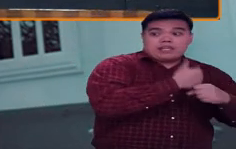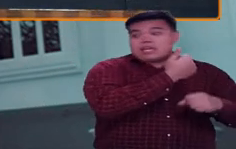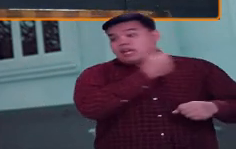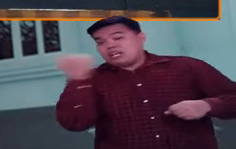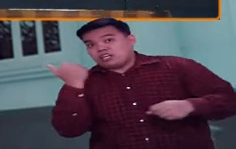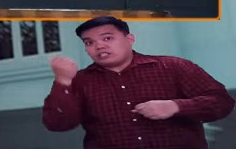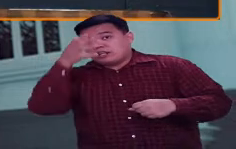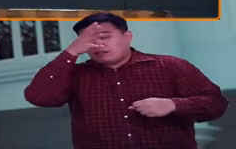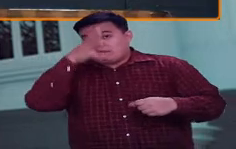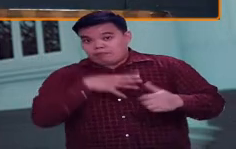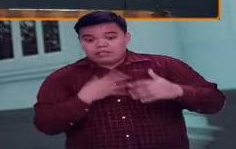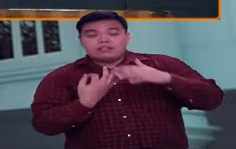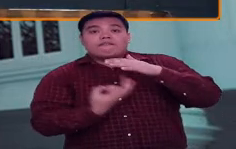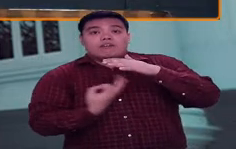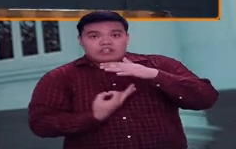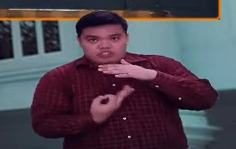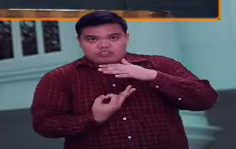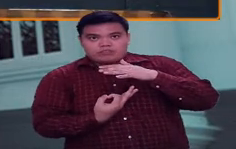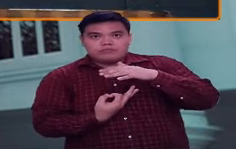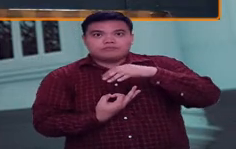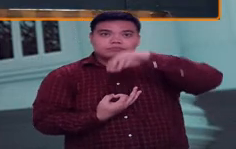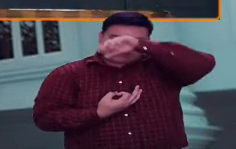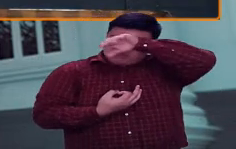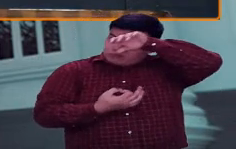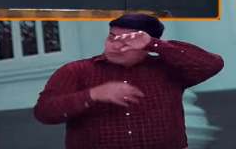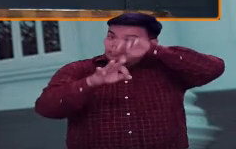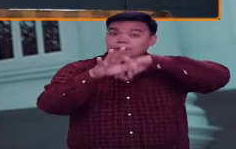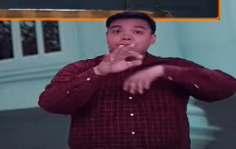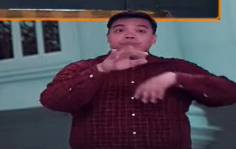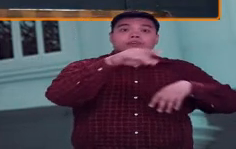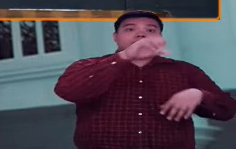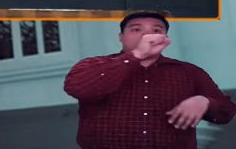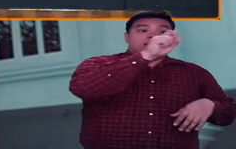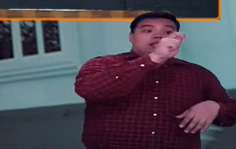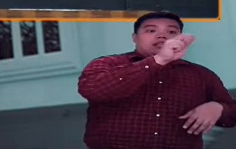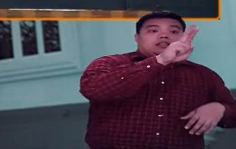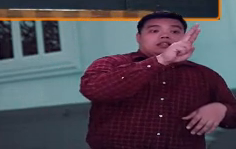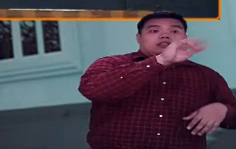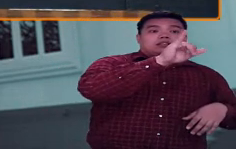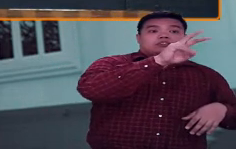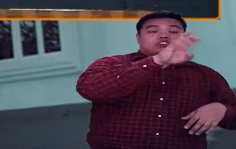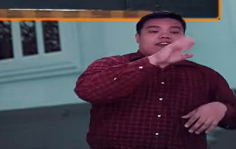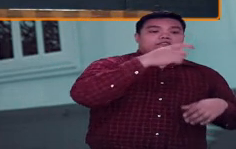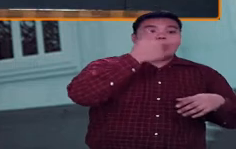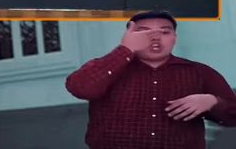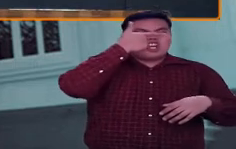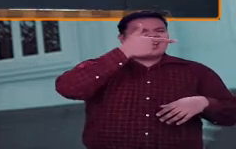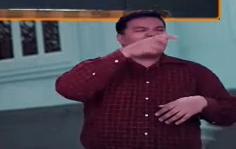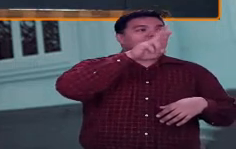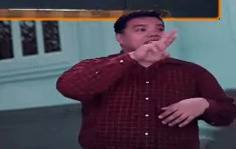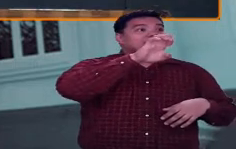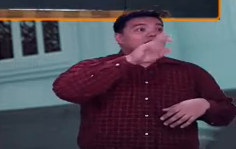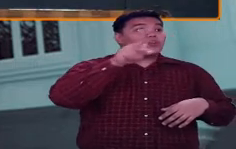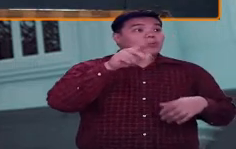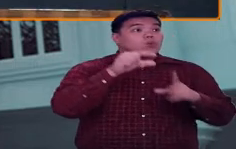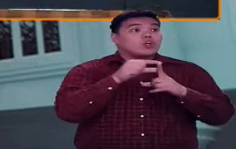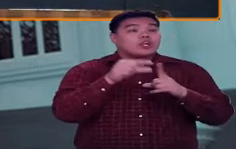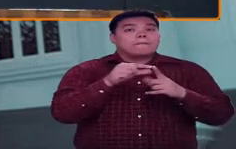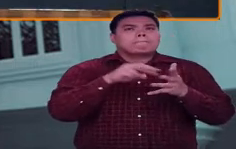another man's foundation. The Greek word strived carries the idea